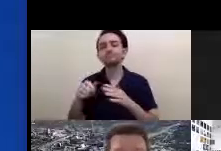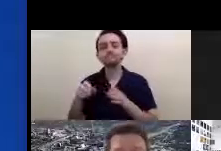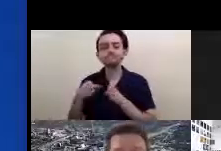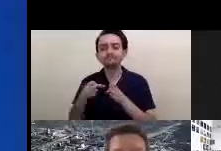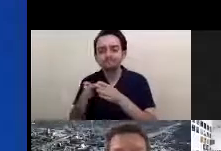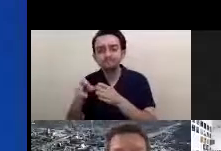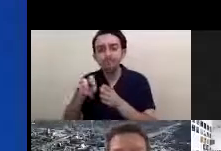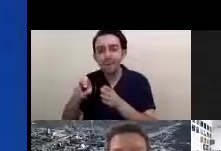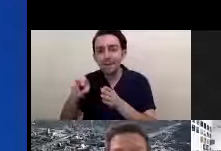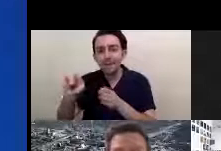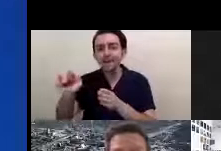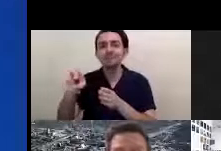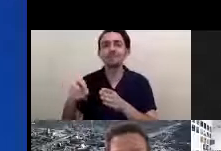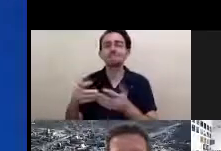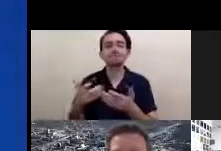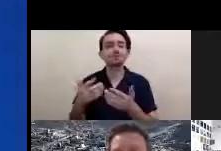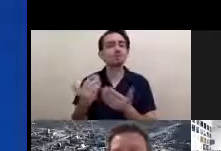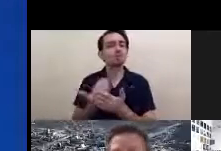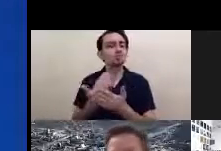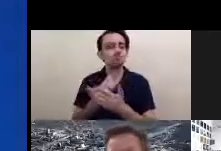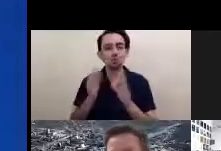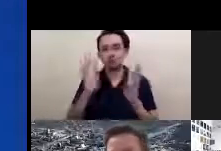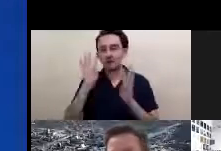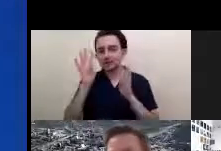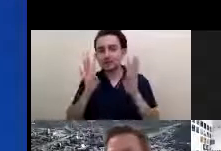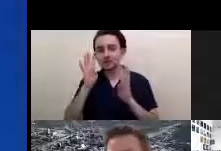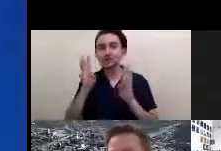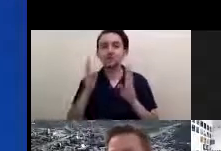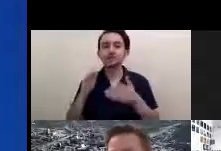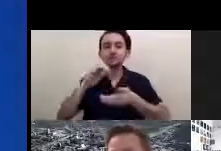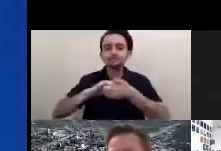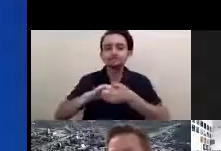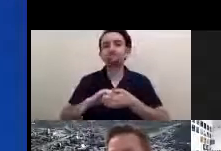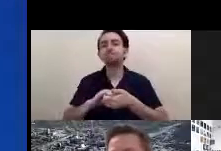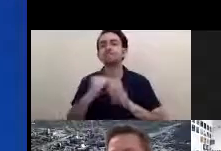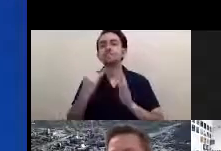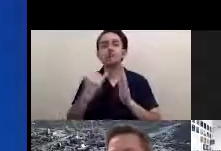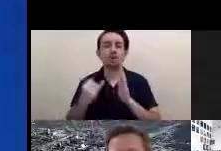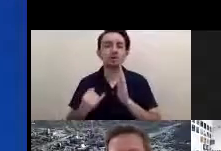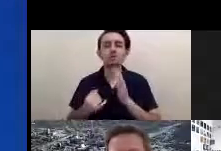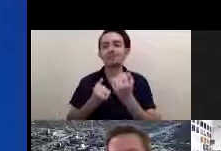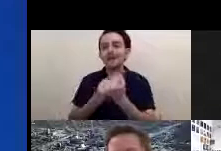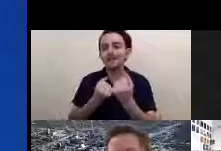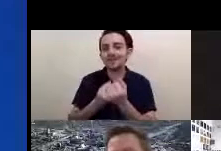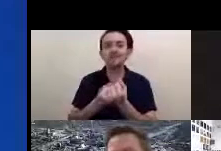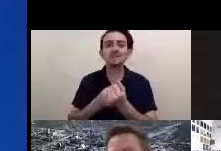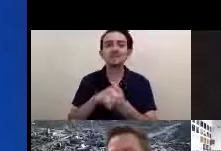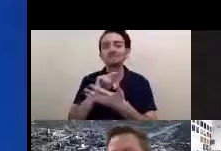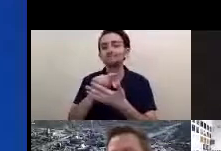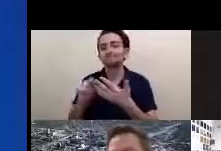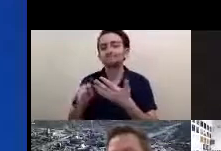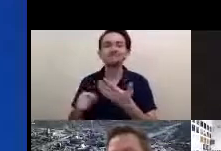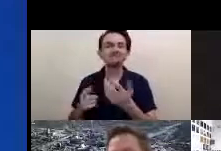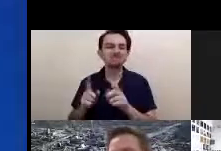nonprofit side of Arts Alliance and arts advocacy. So that's hopefully an outcome of the